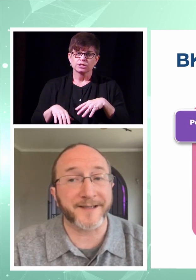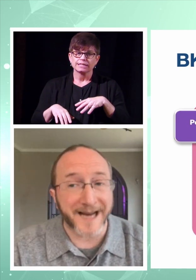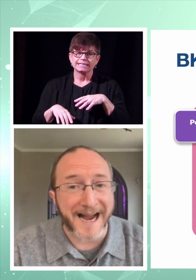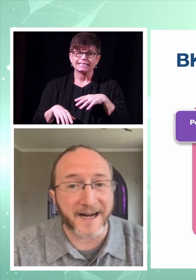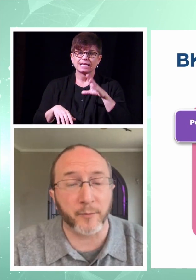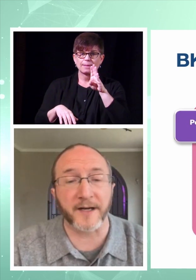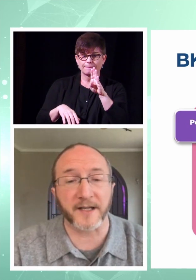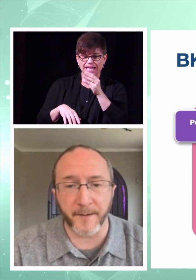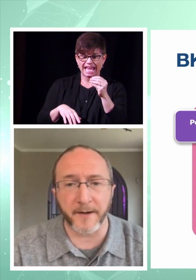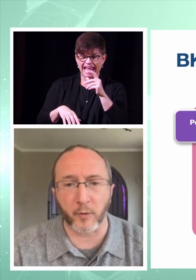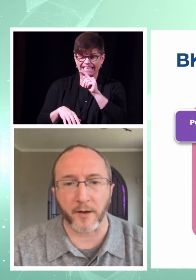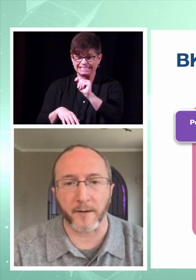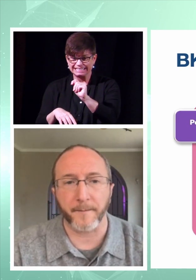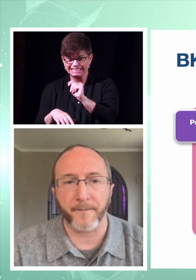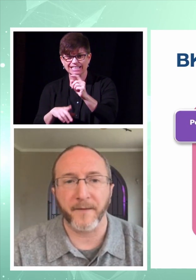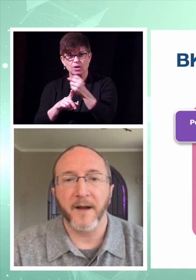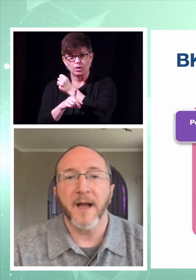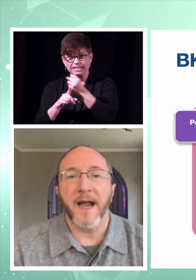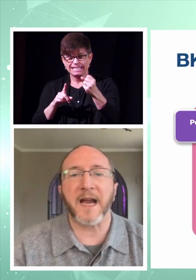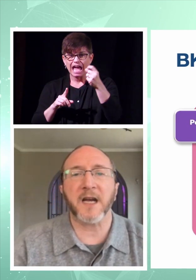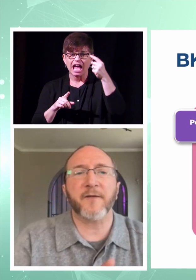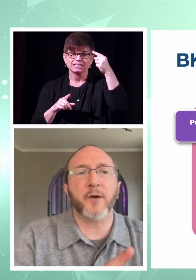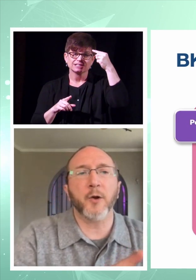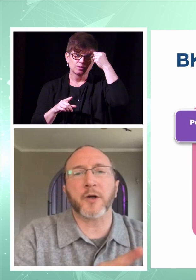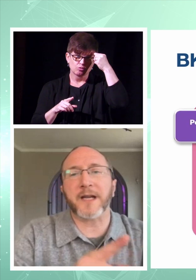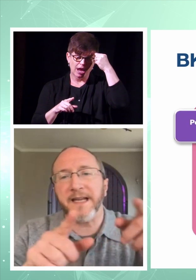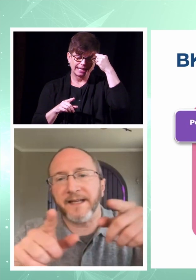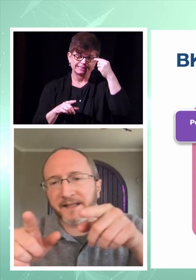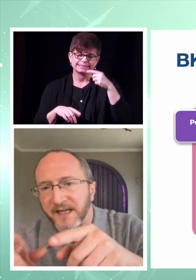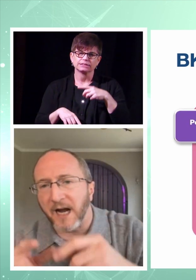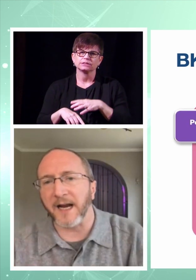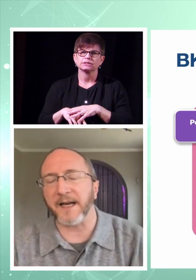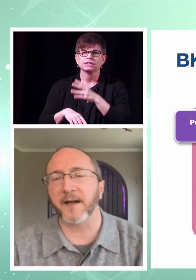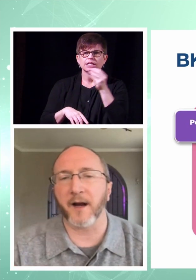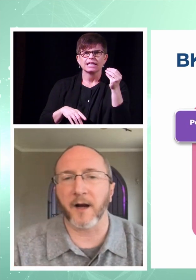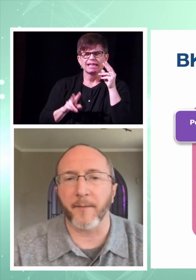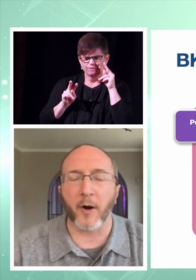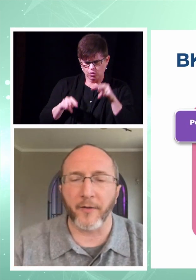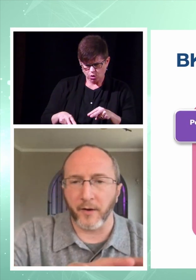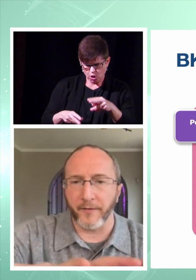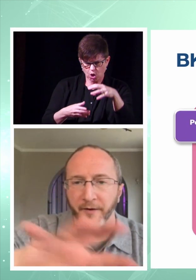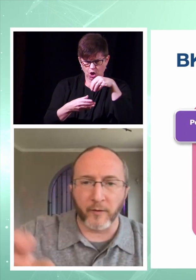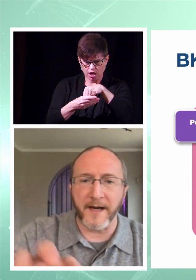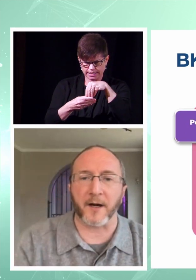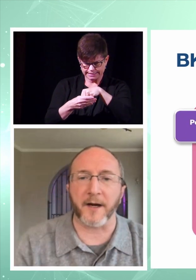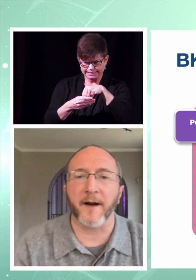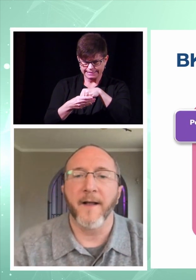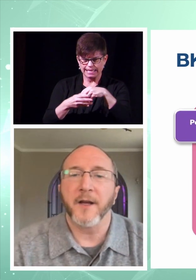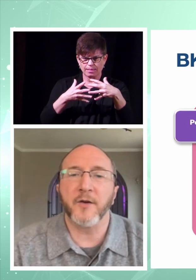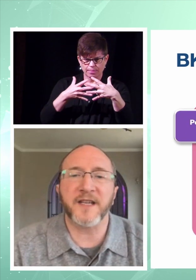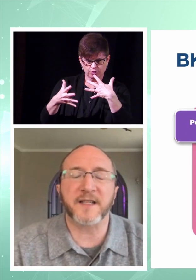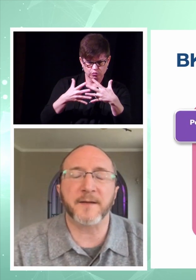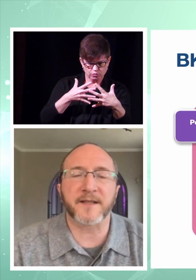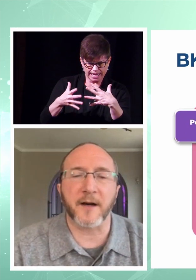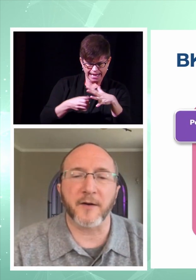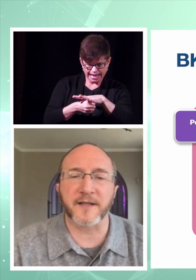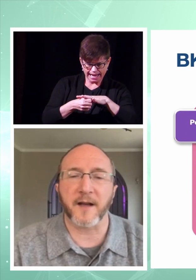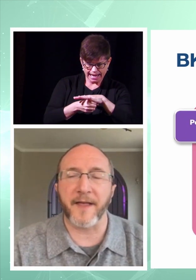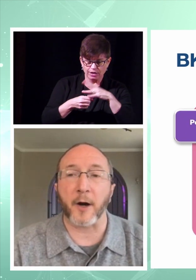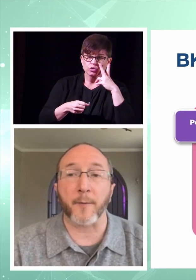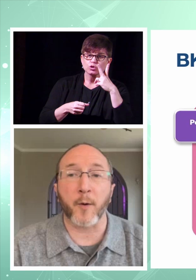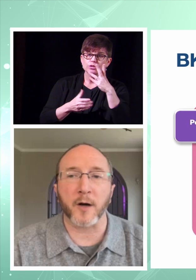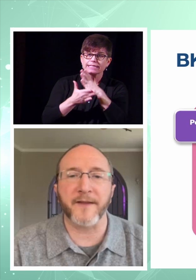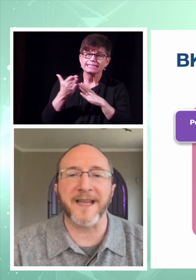that want to attack the brain and spinal cord. And if you look inside on the gray area, you see some